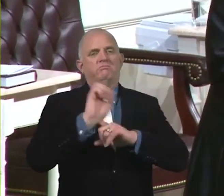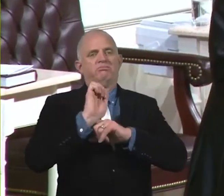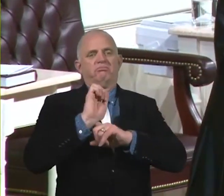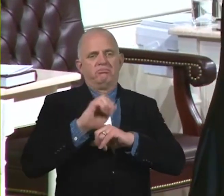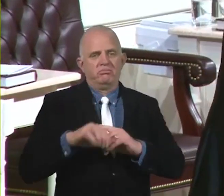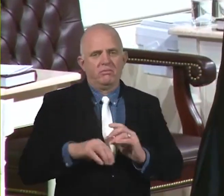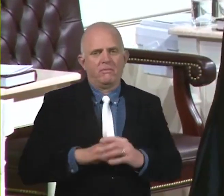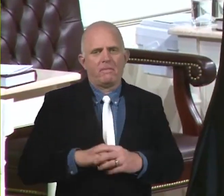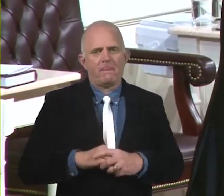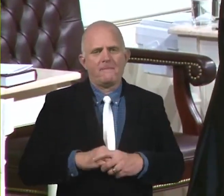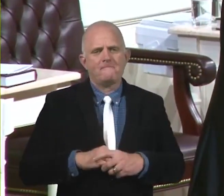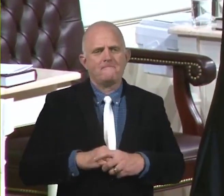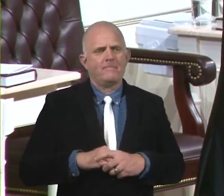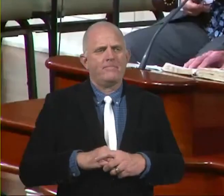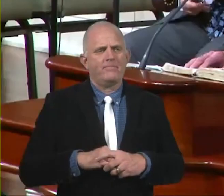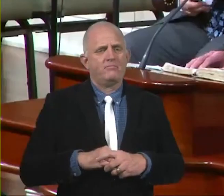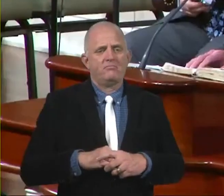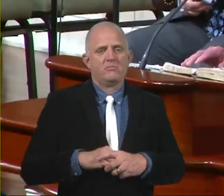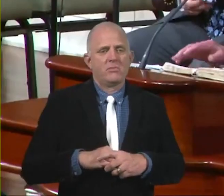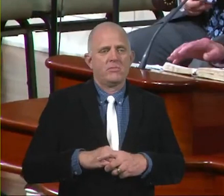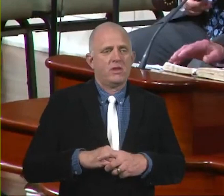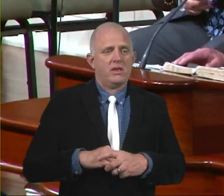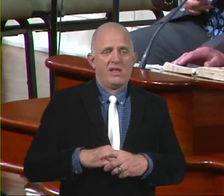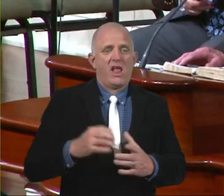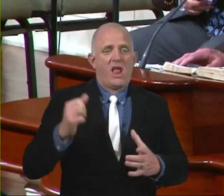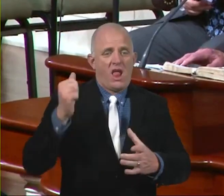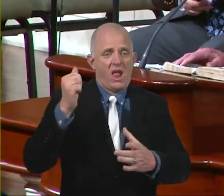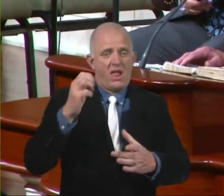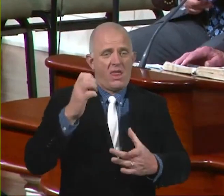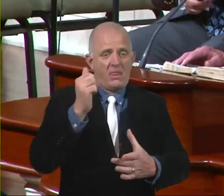That was the end of the road for them. Abraham, oh my,